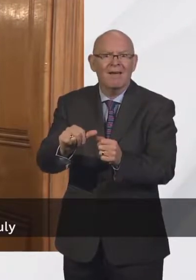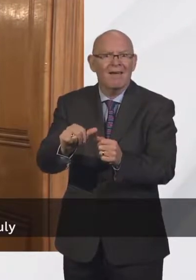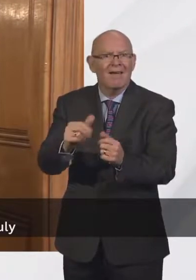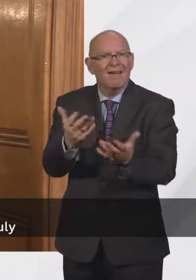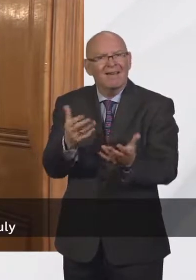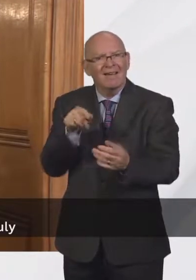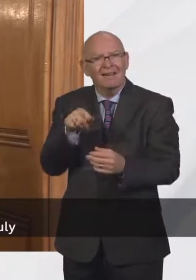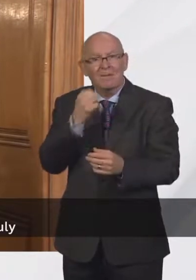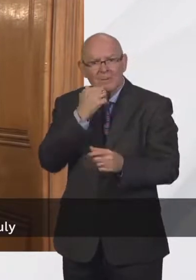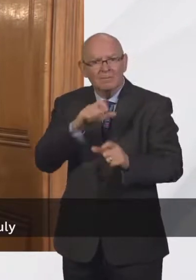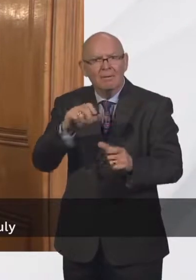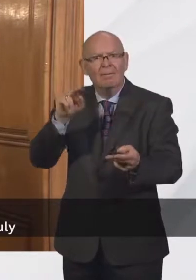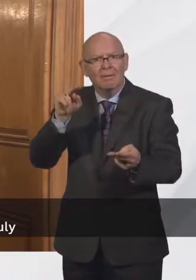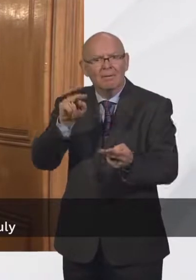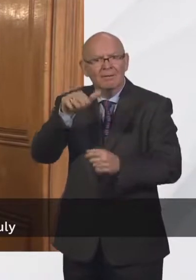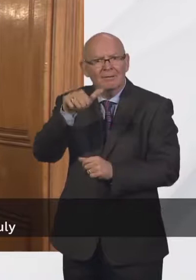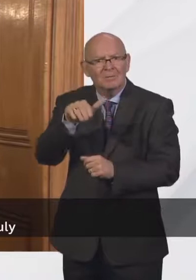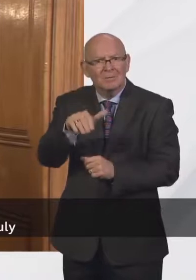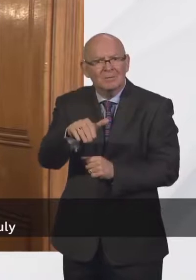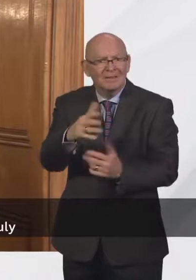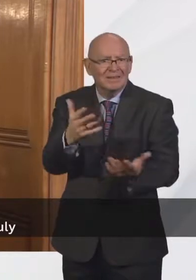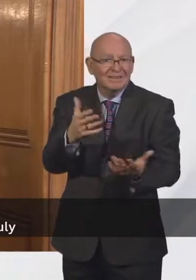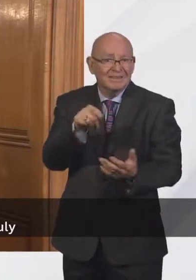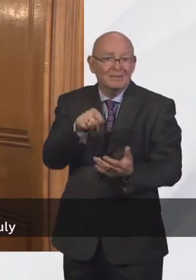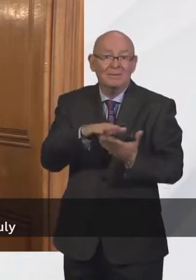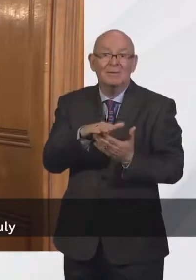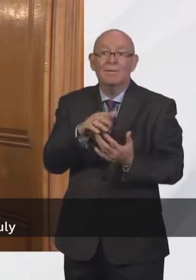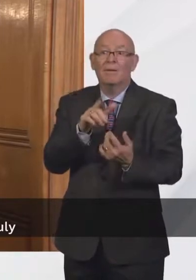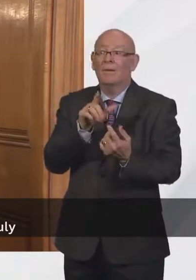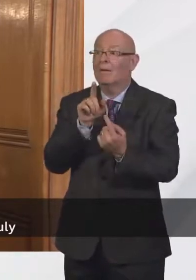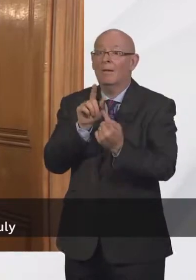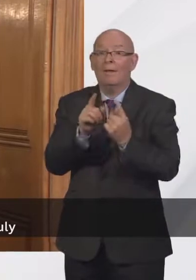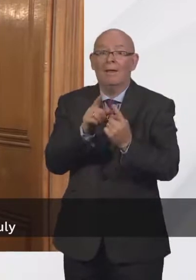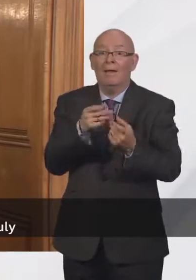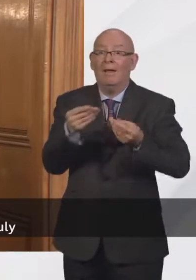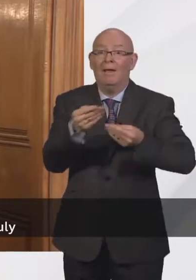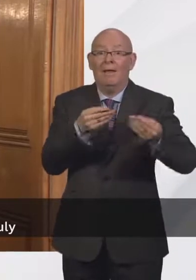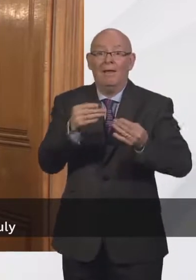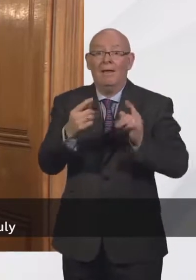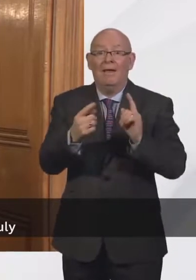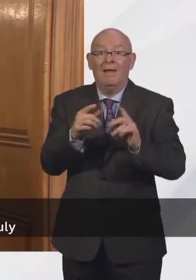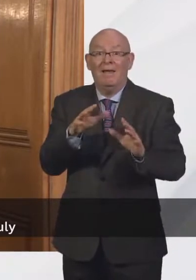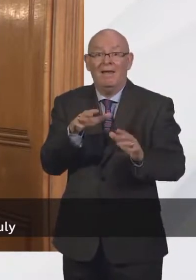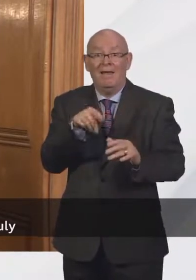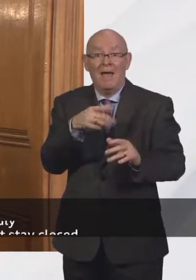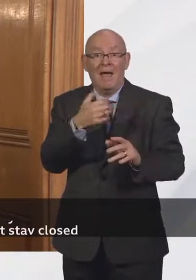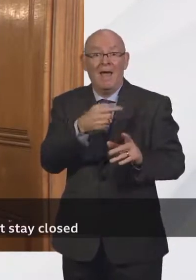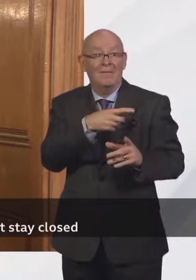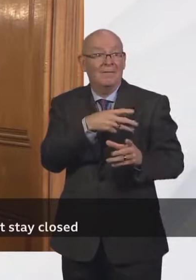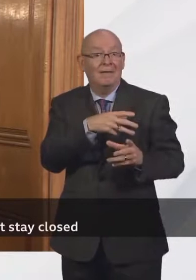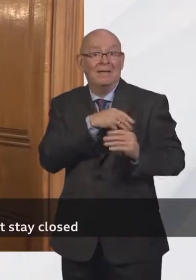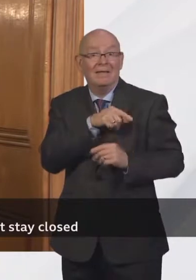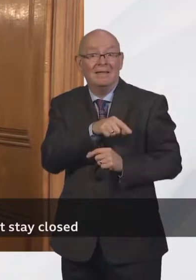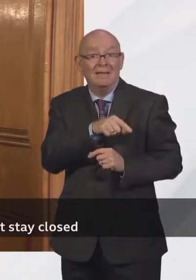chances go down, then of course there will be further opportunities to vary what our guidance